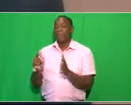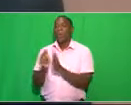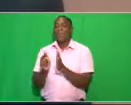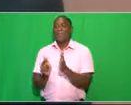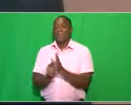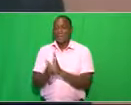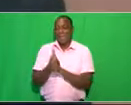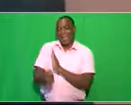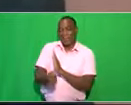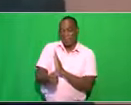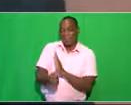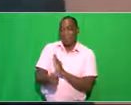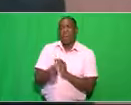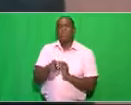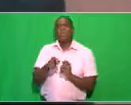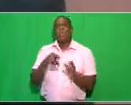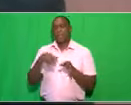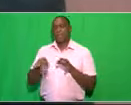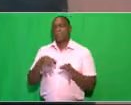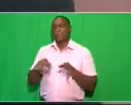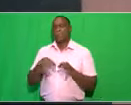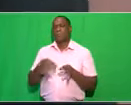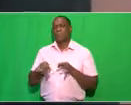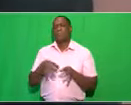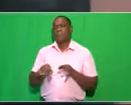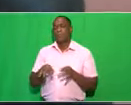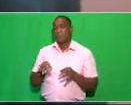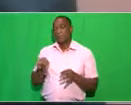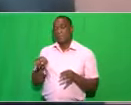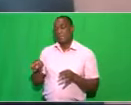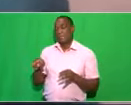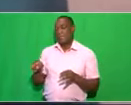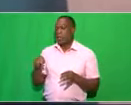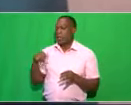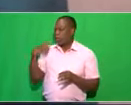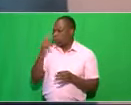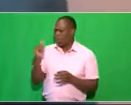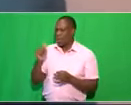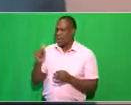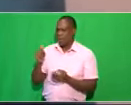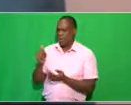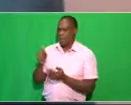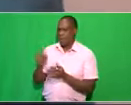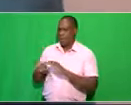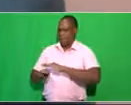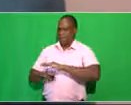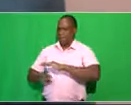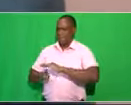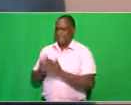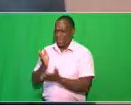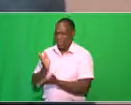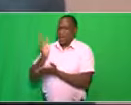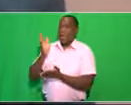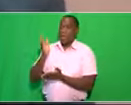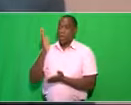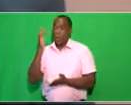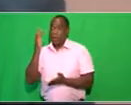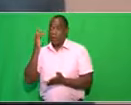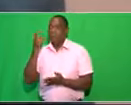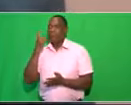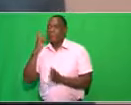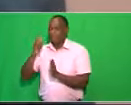have shared with us, as a fundamental right almost, because of the judgment. And